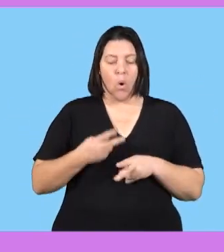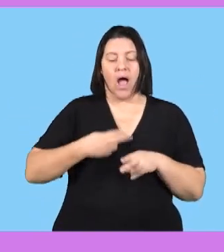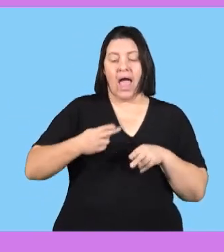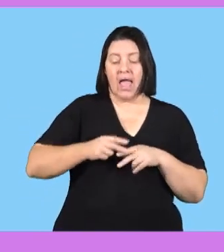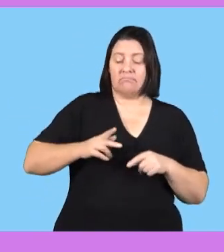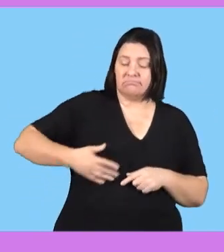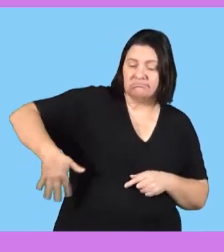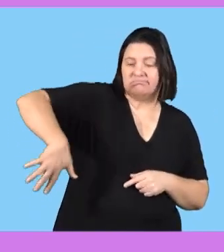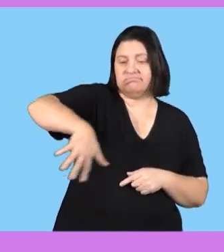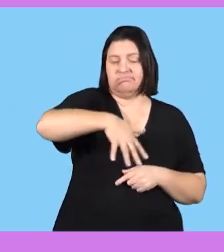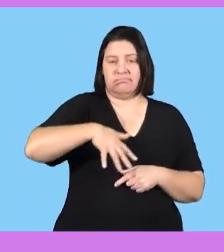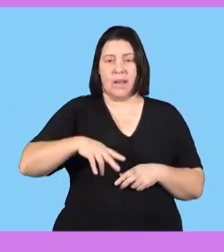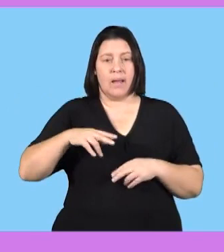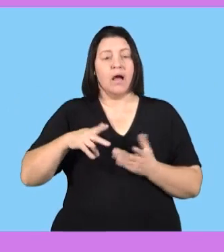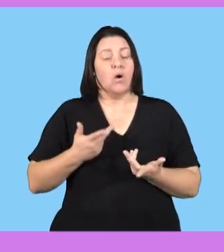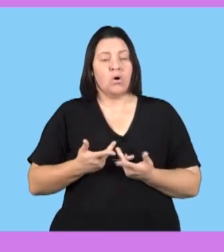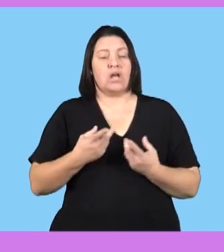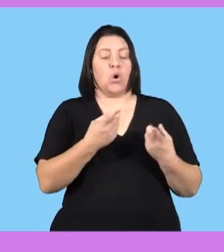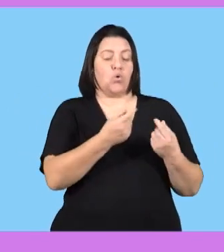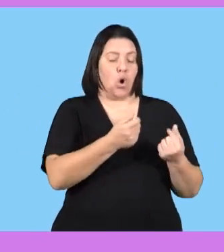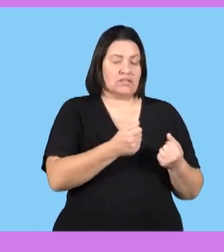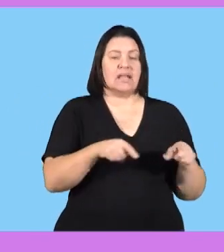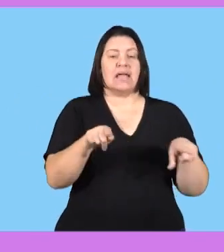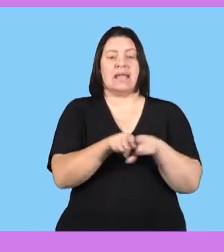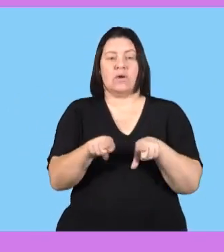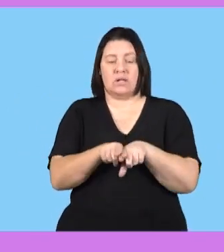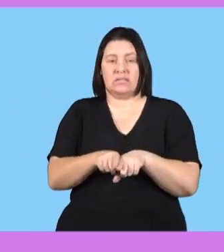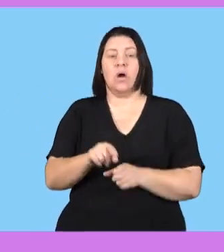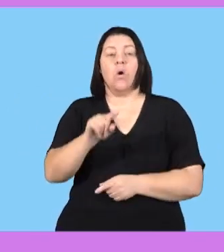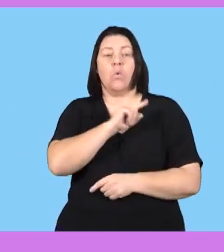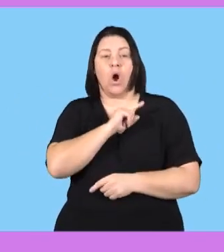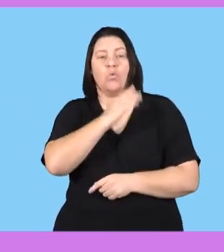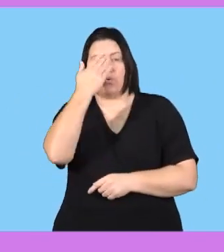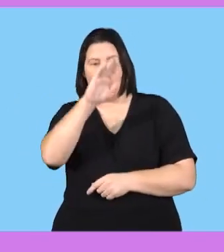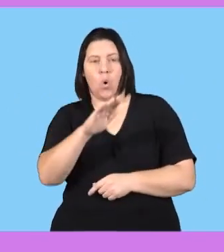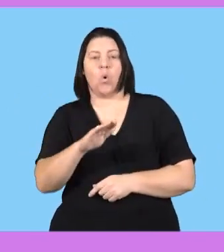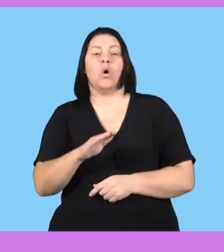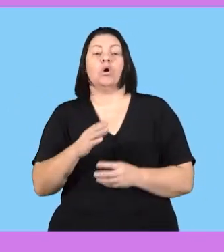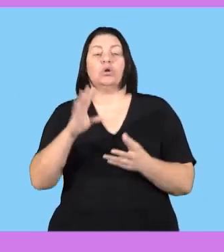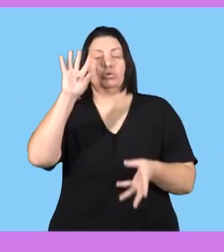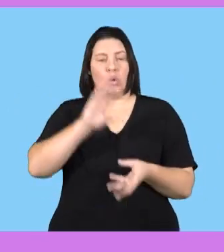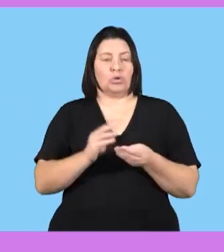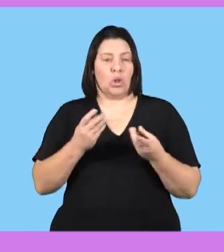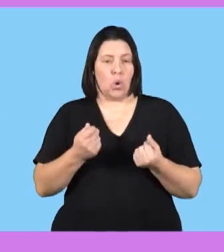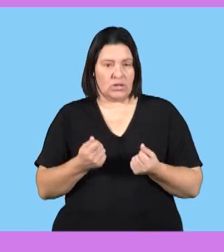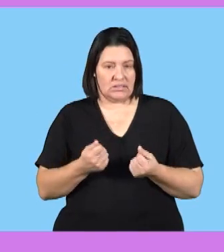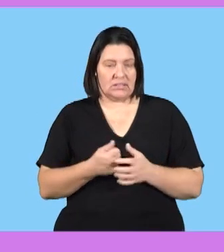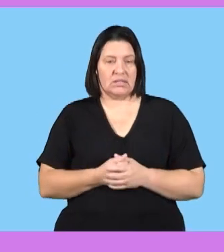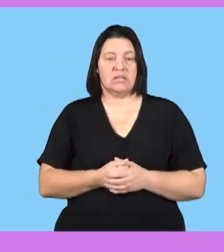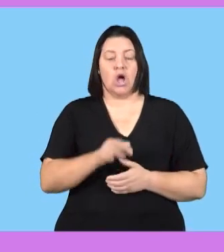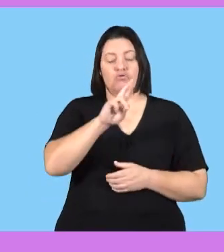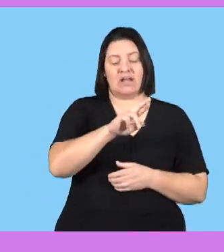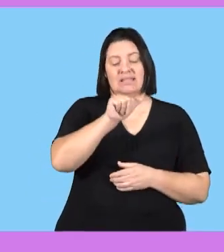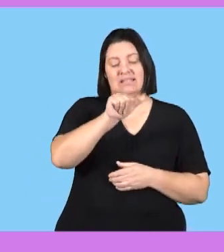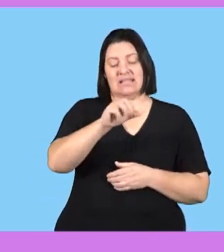hiring the venue, we will therefore say the cost equal, because we know the total cost. The total